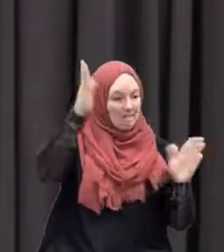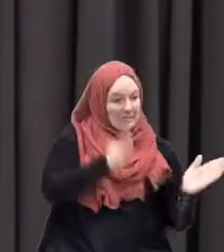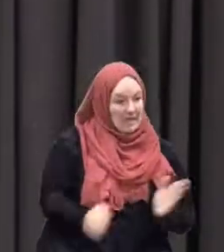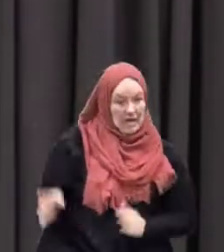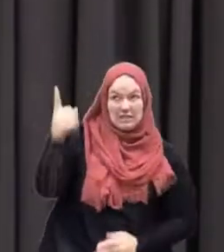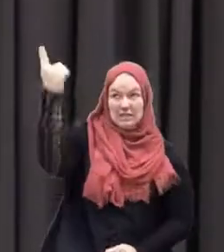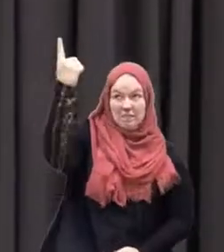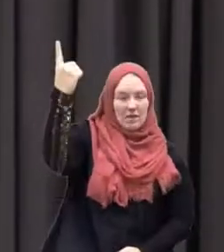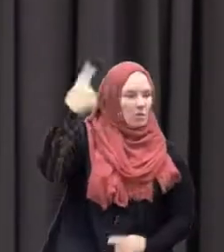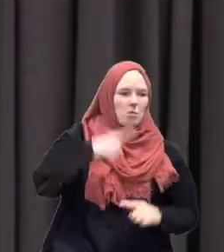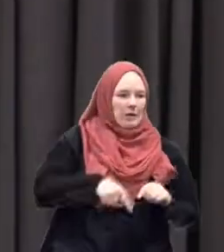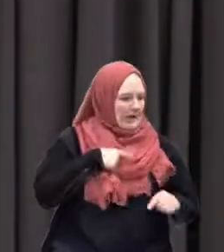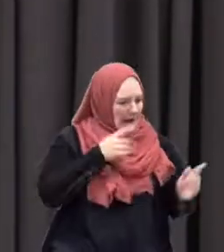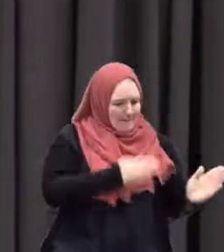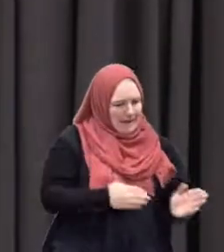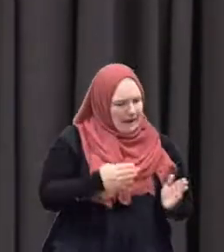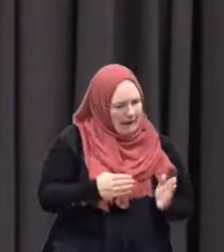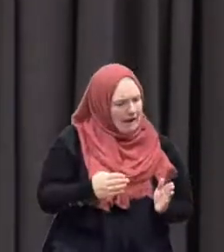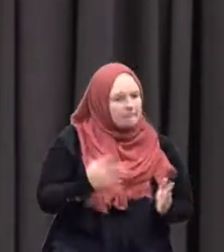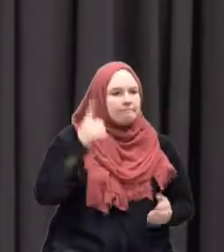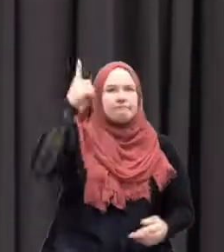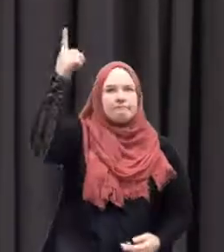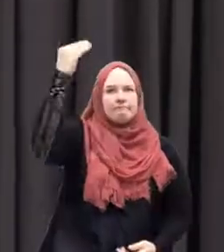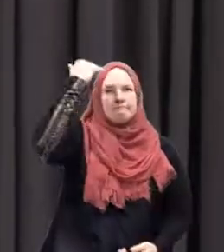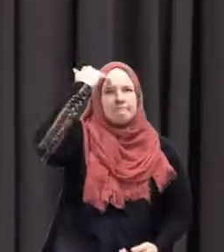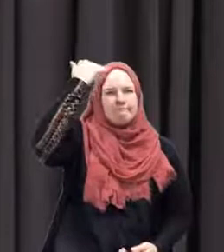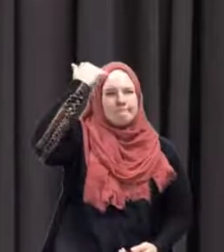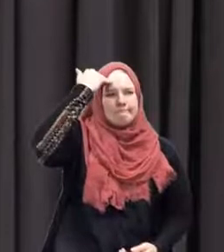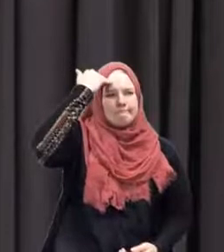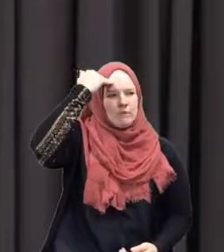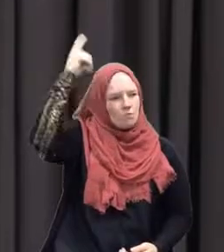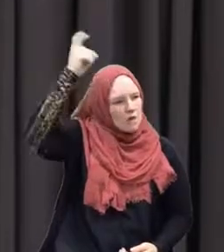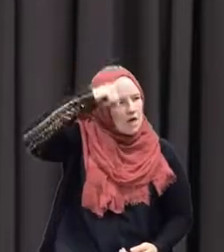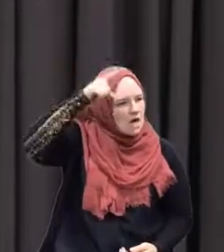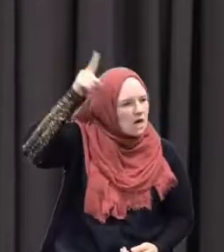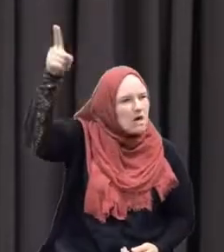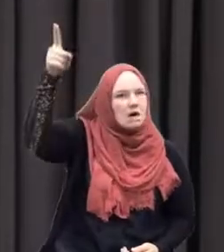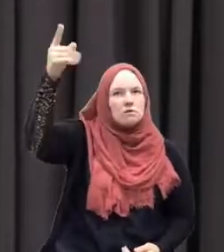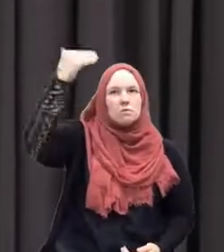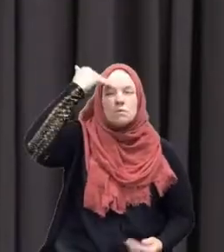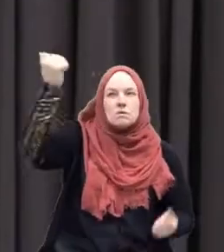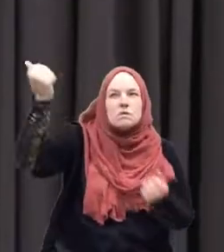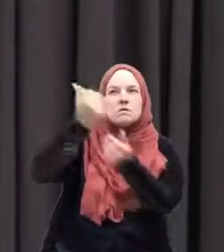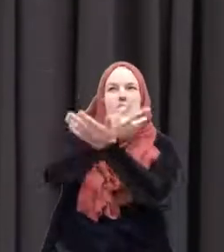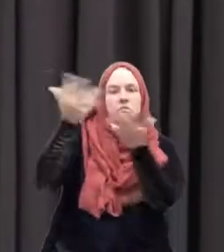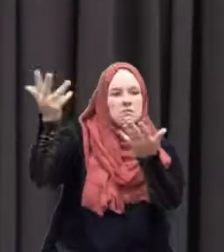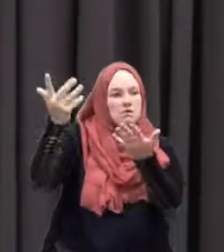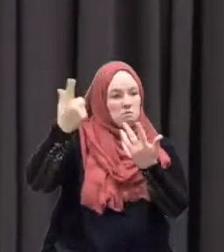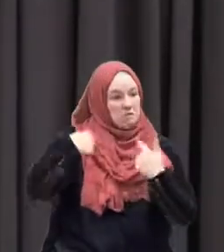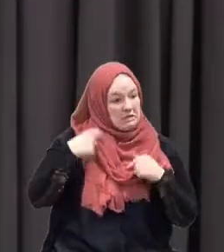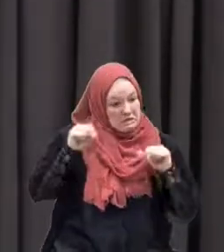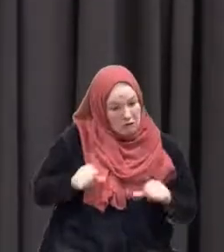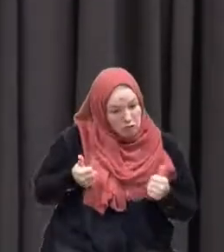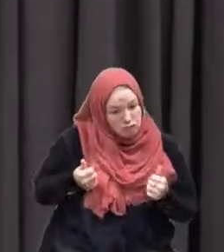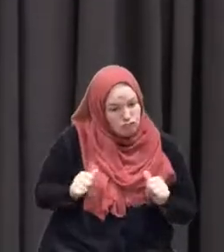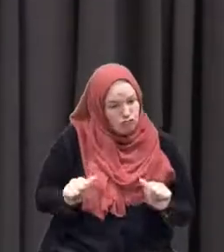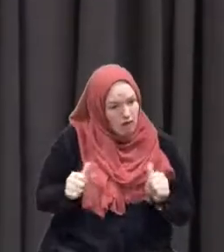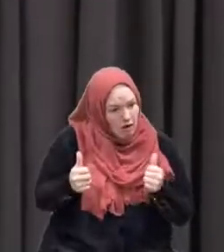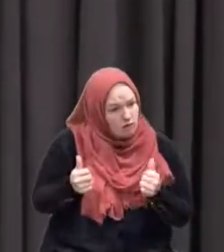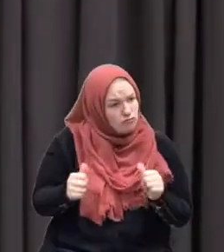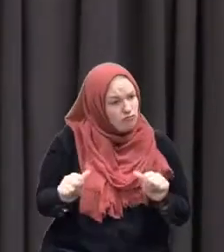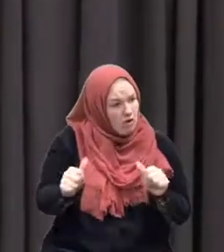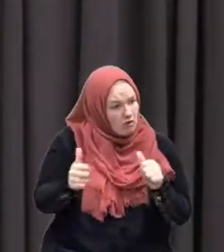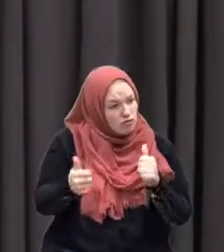ways. All what we need to do is climb the ladder of hard work. Climb the ladder